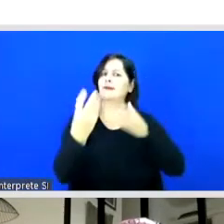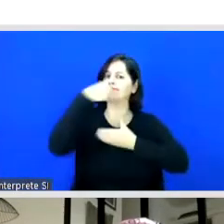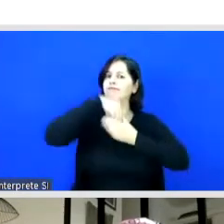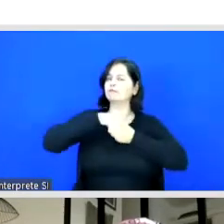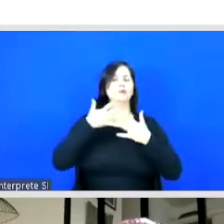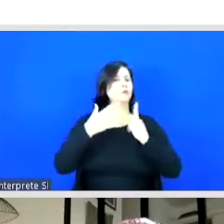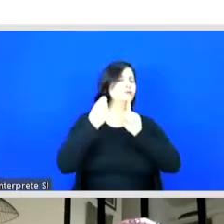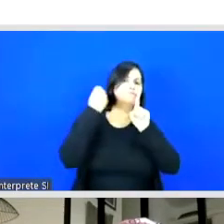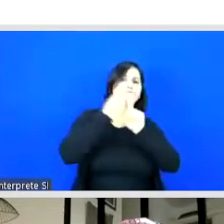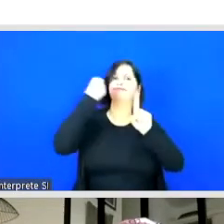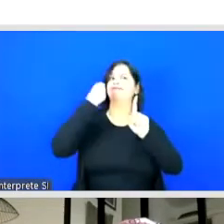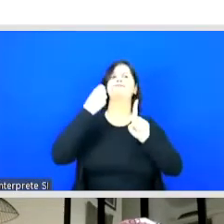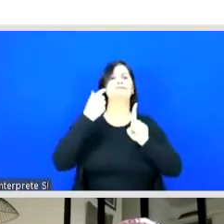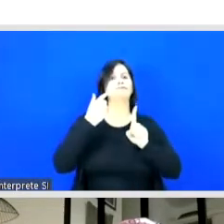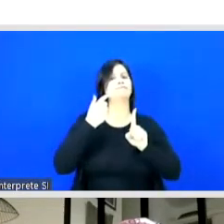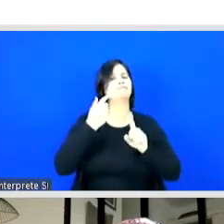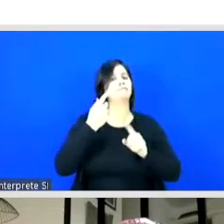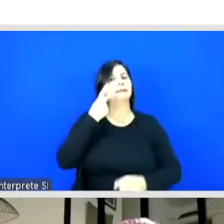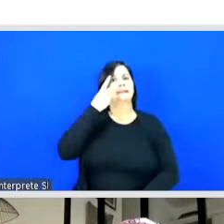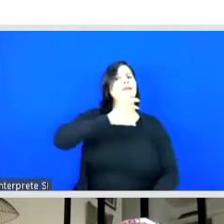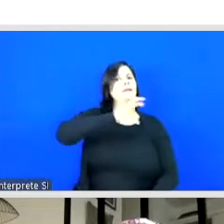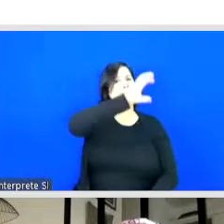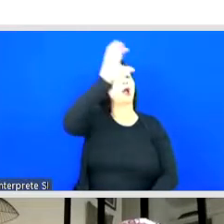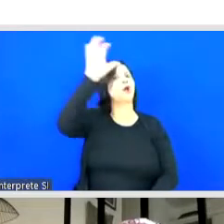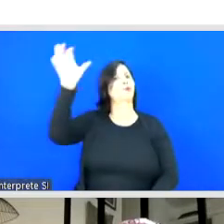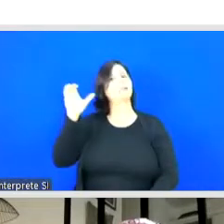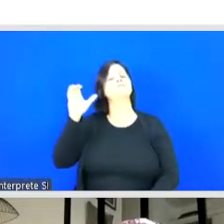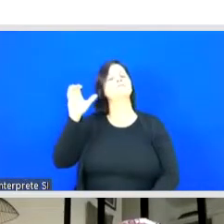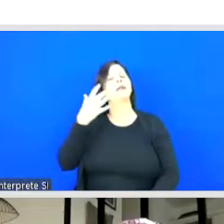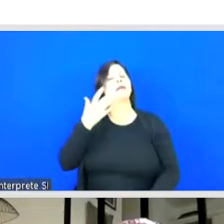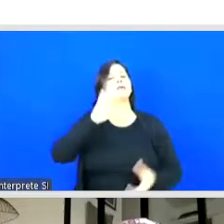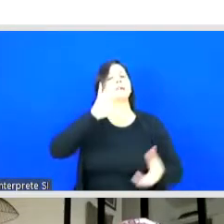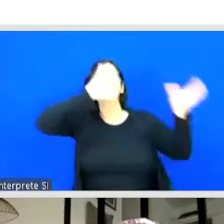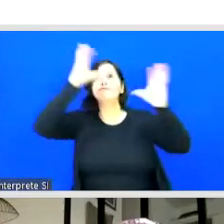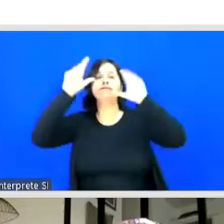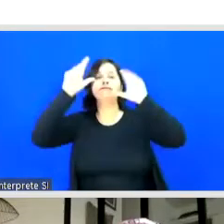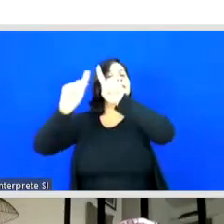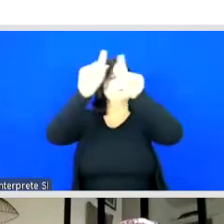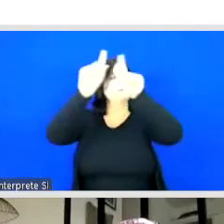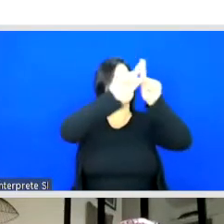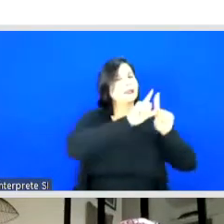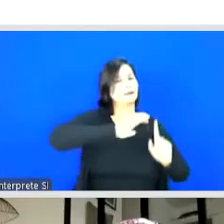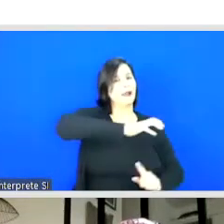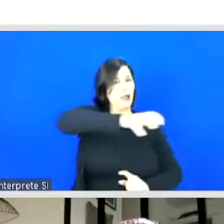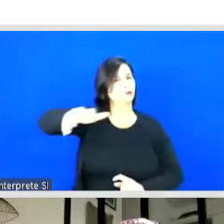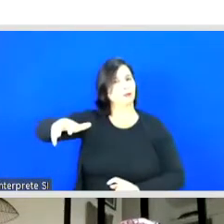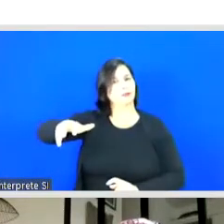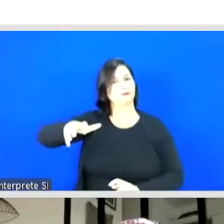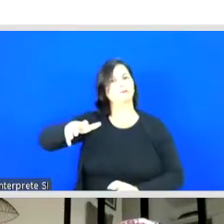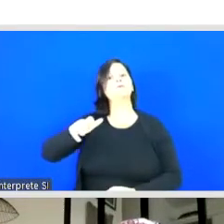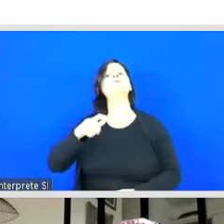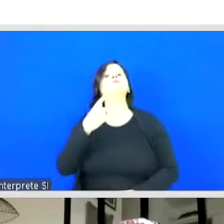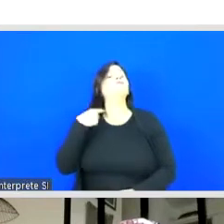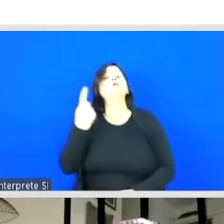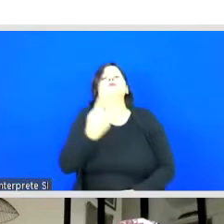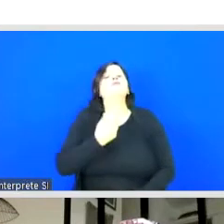despite the fact that they are resilient, they need more knowledge, especially in terms of adaptation and mechanism ways that they can